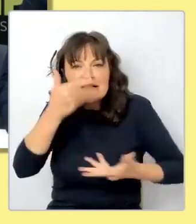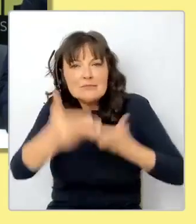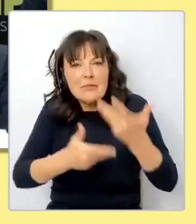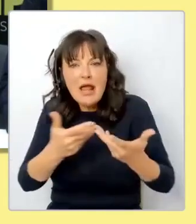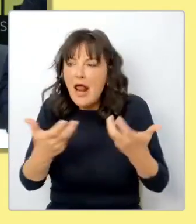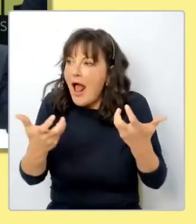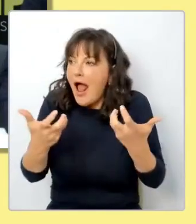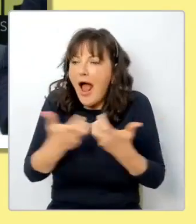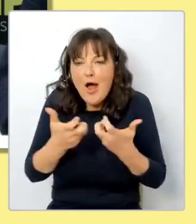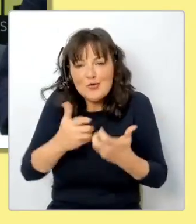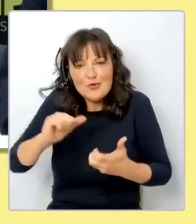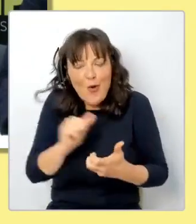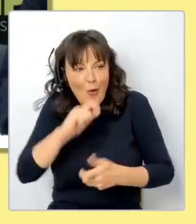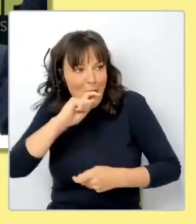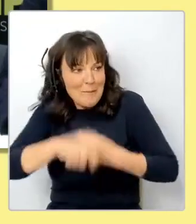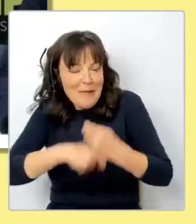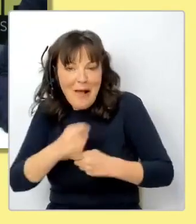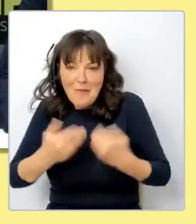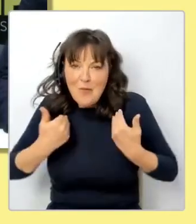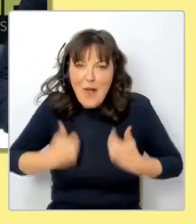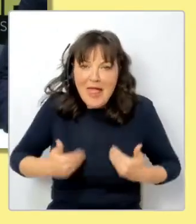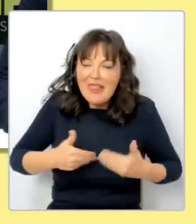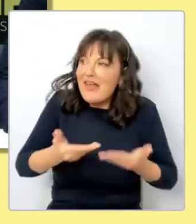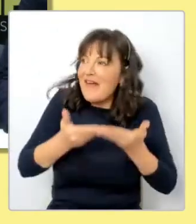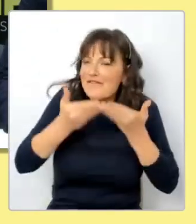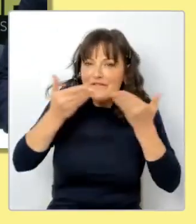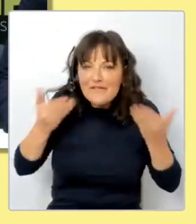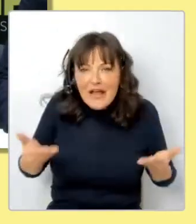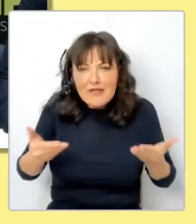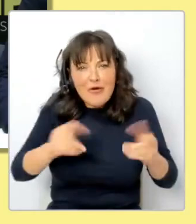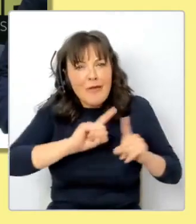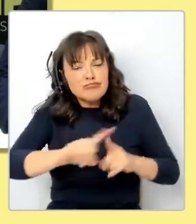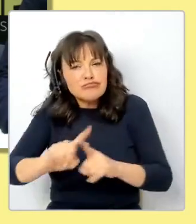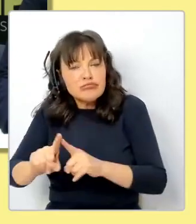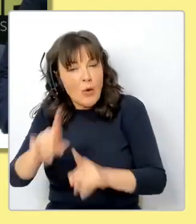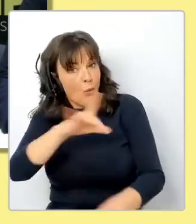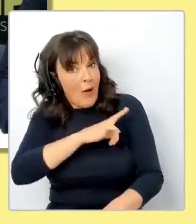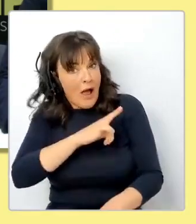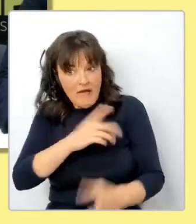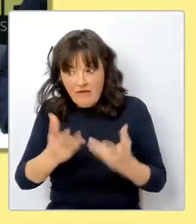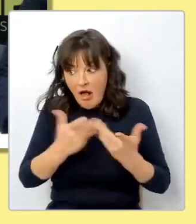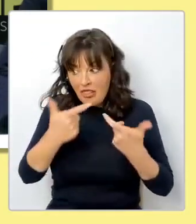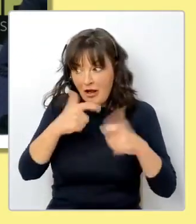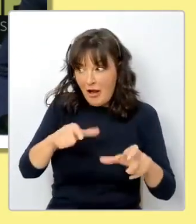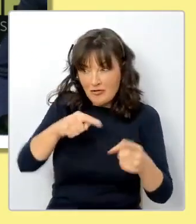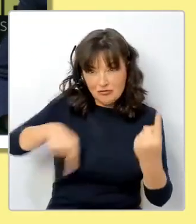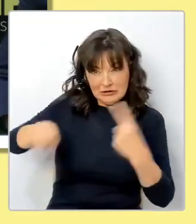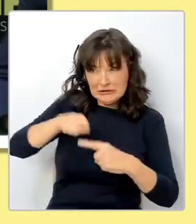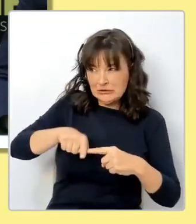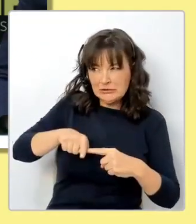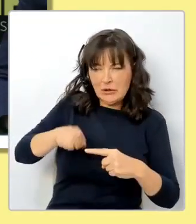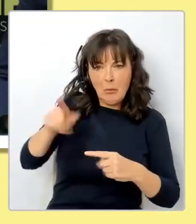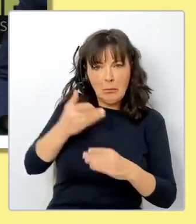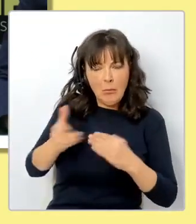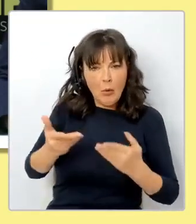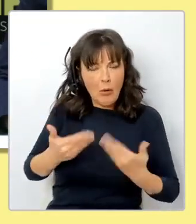If other small countries are fairer and wealthier than we are now and don't have the